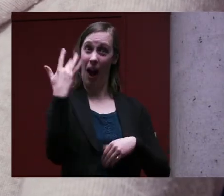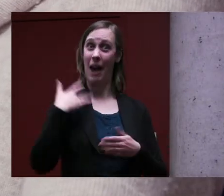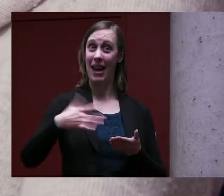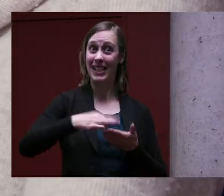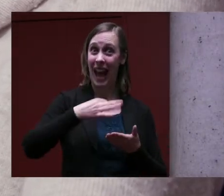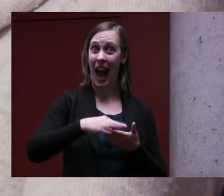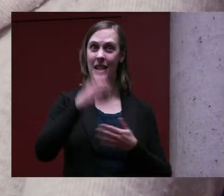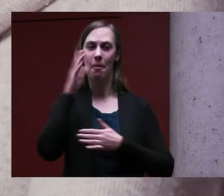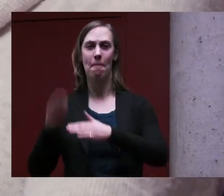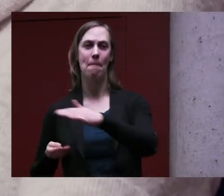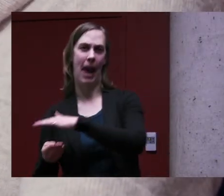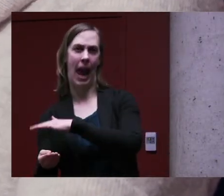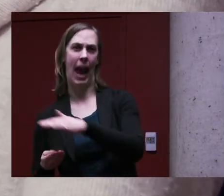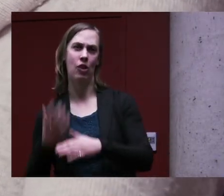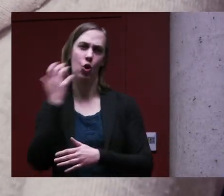baked